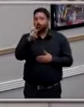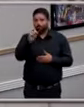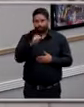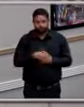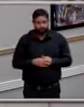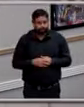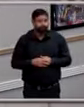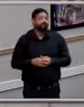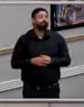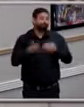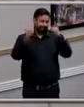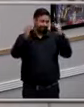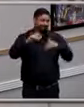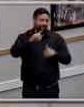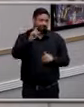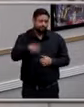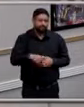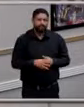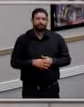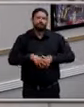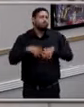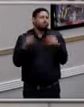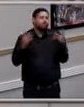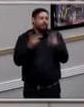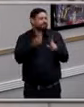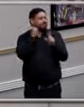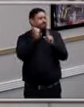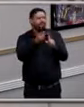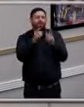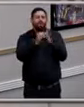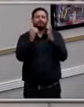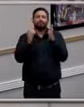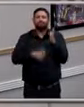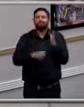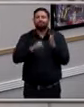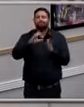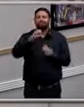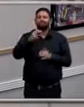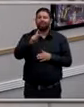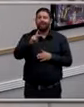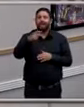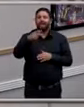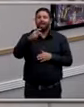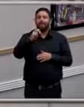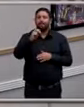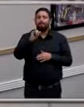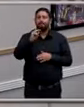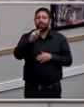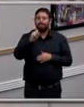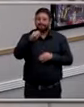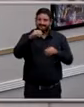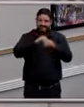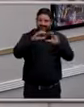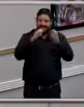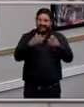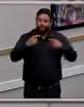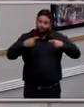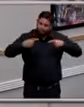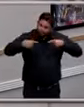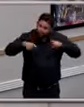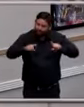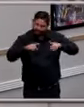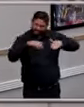Great. The question that I received is, what's the point of students doing checkpoints in class during synchronized